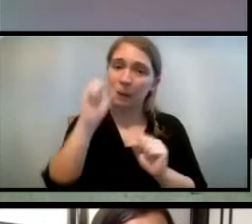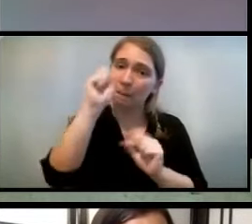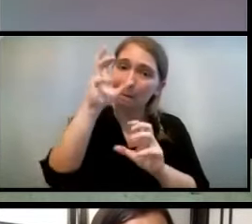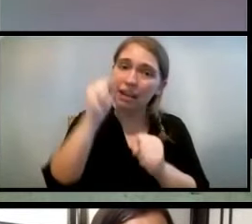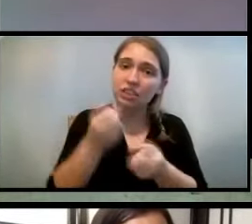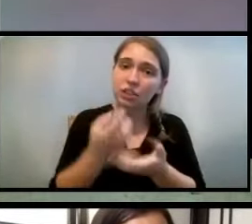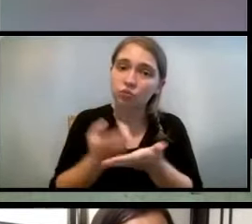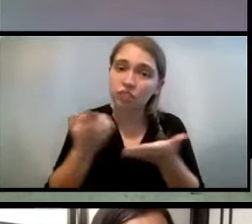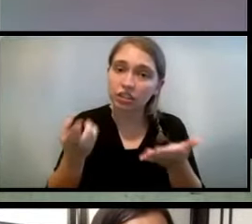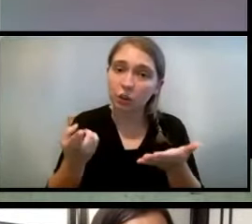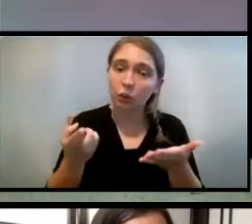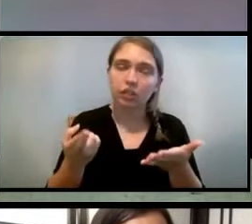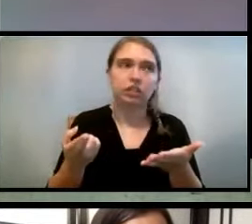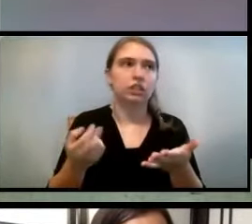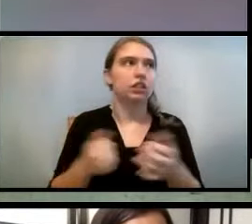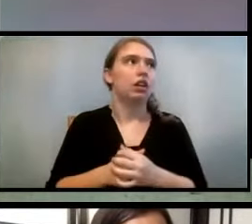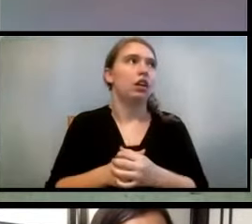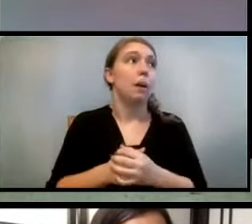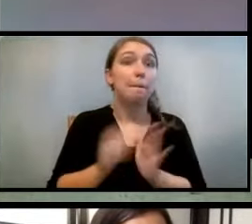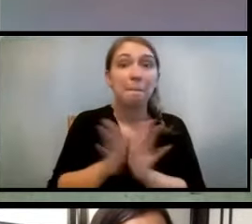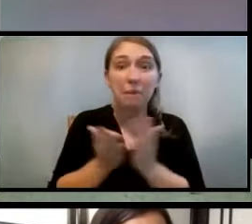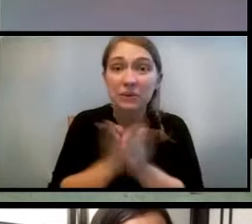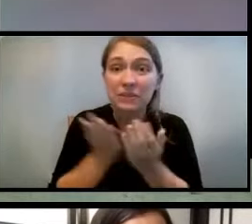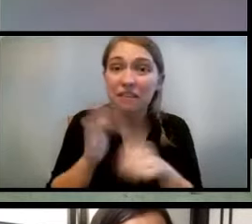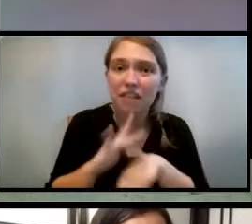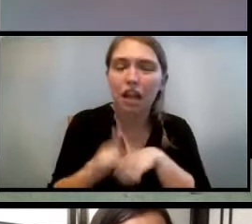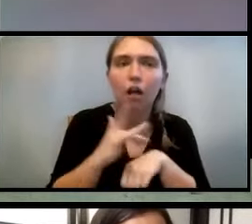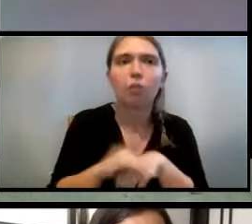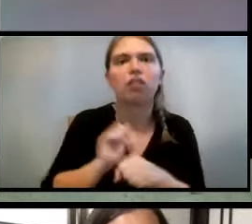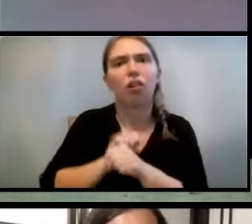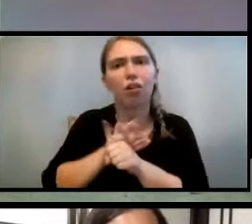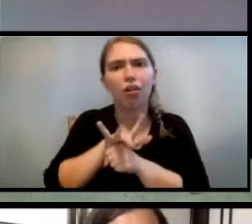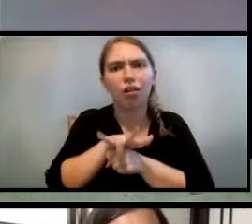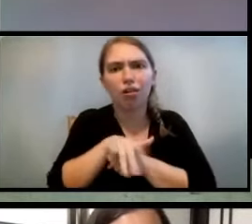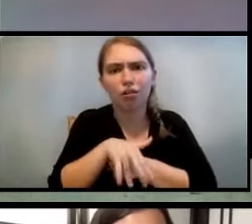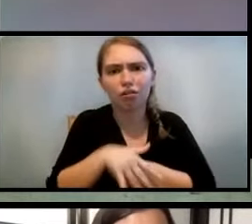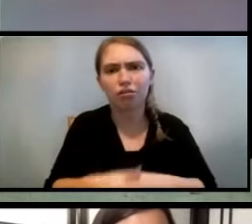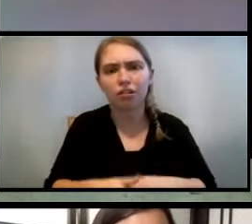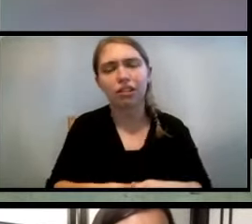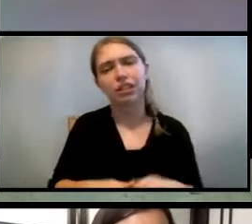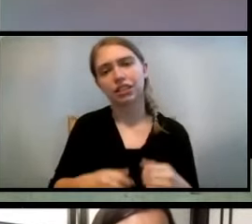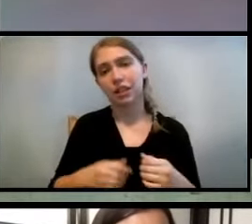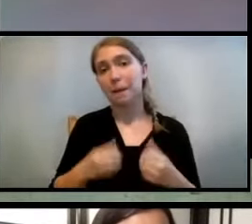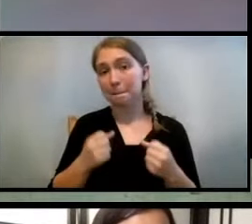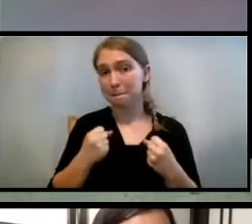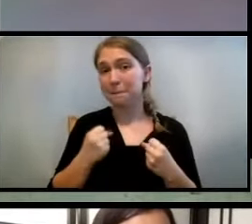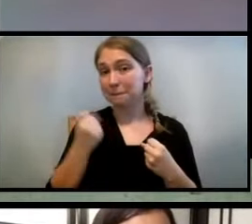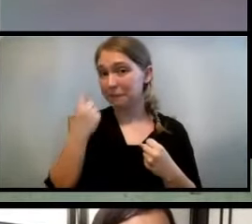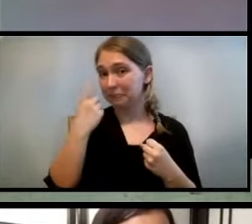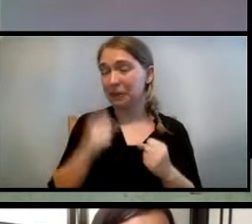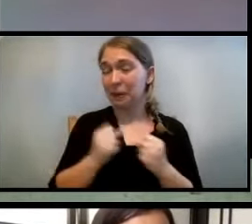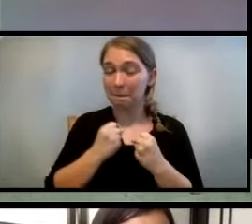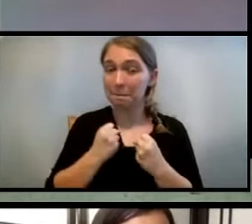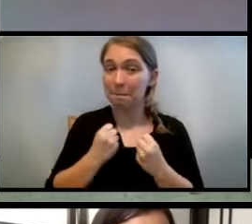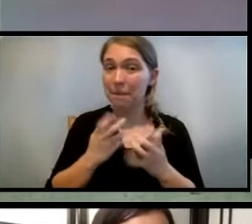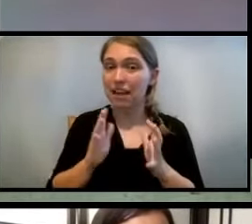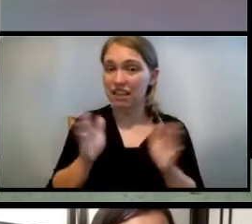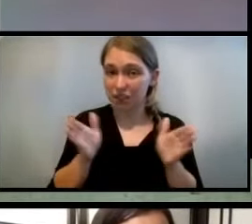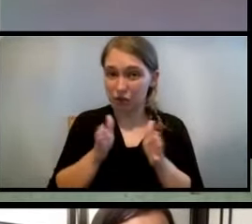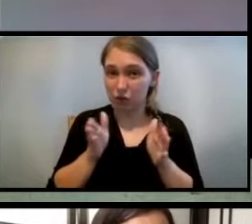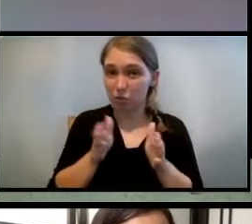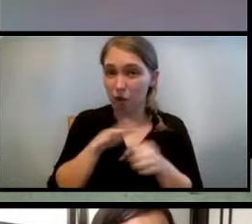It's almost too overwhelming with how many books there are, but there are lots of small scale local events. I mean, and a lot of them are doing